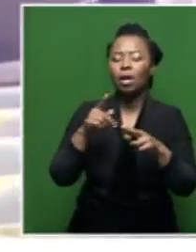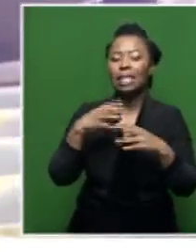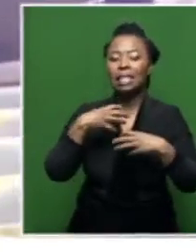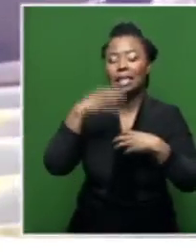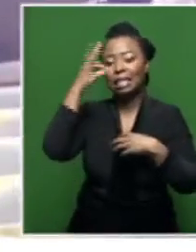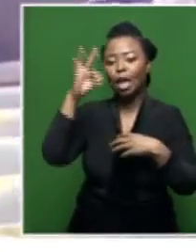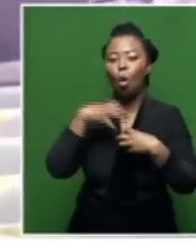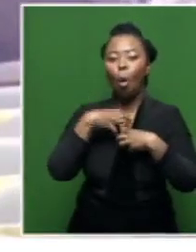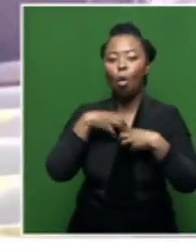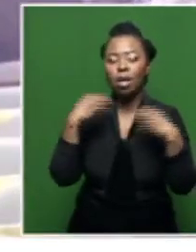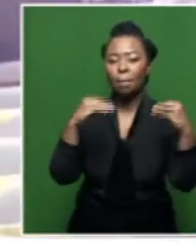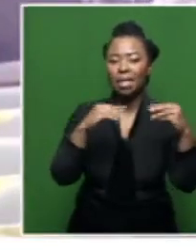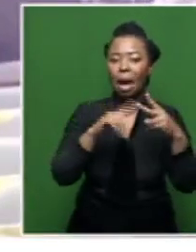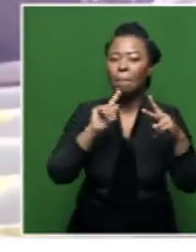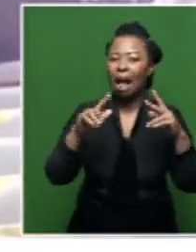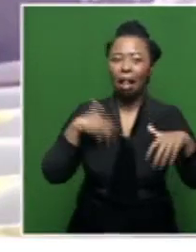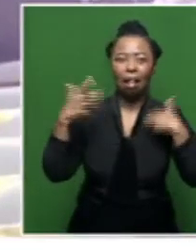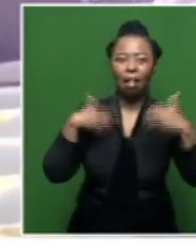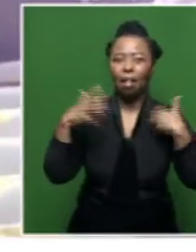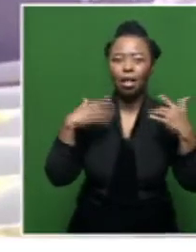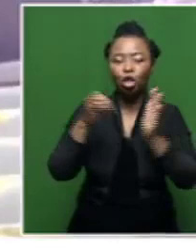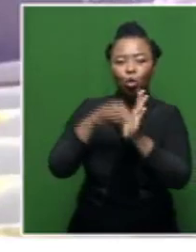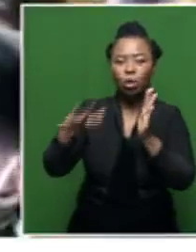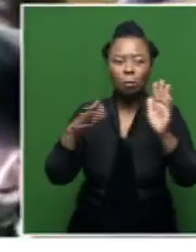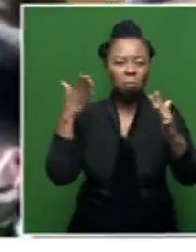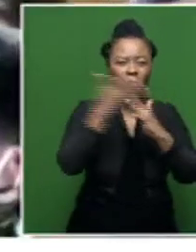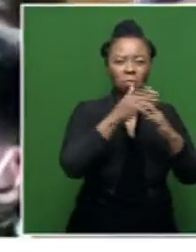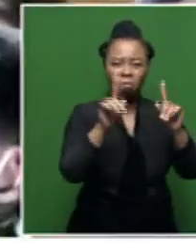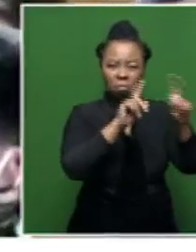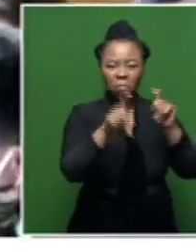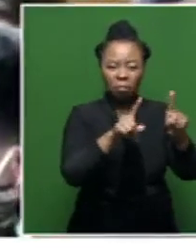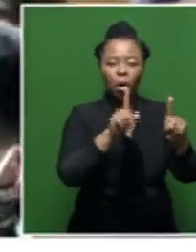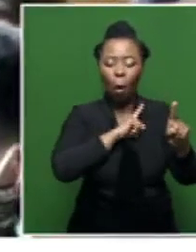enterprises. But disgruntled students disrupted the minister's question and answer session